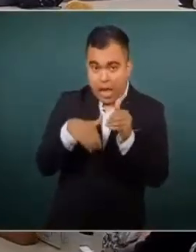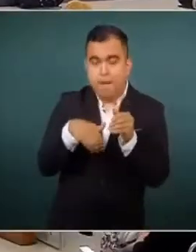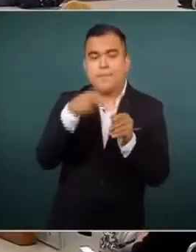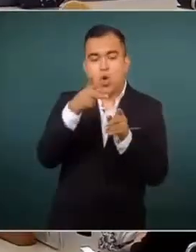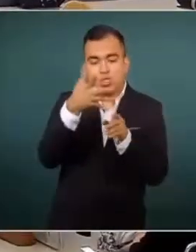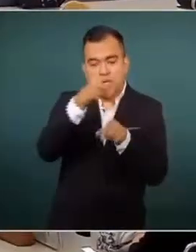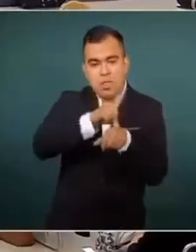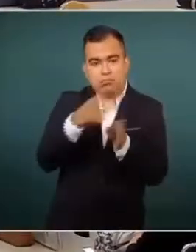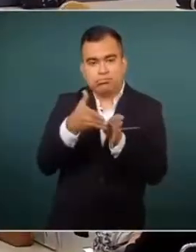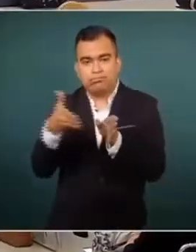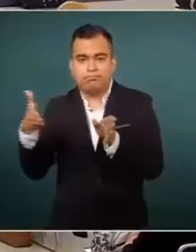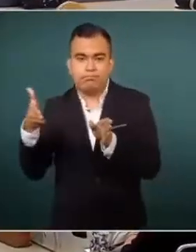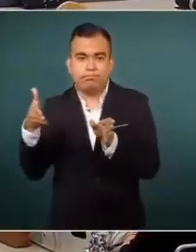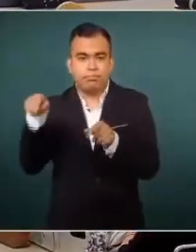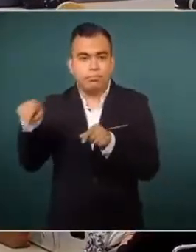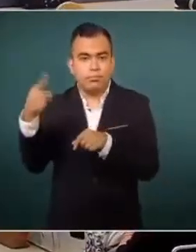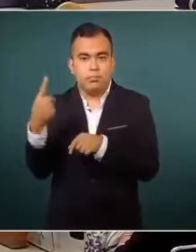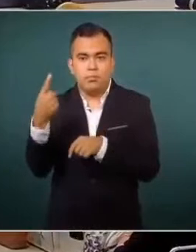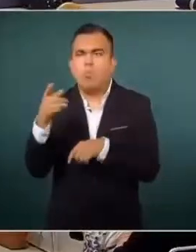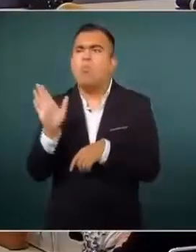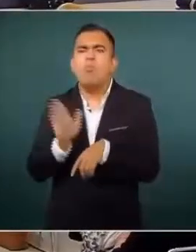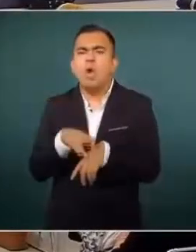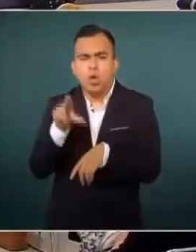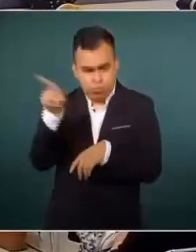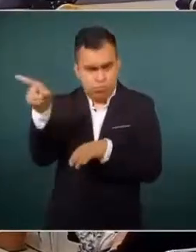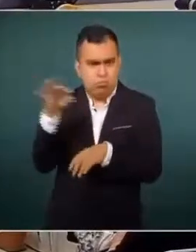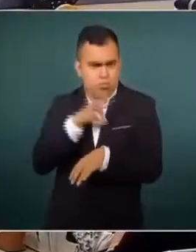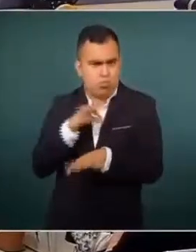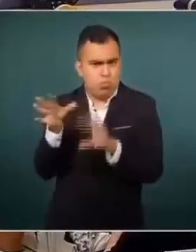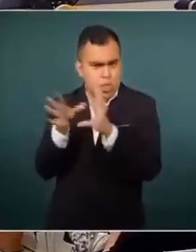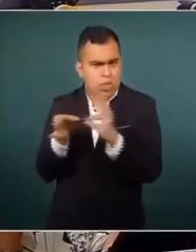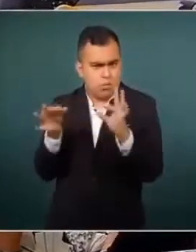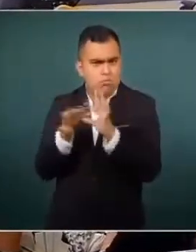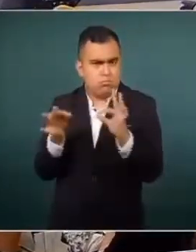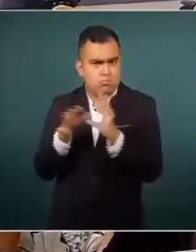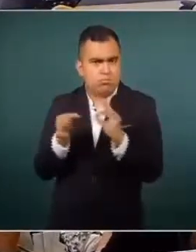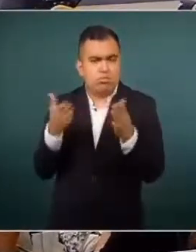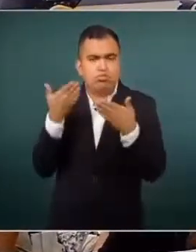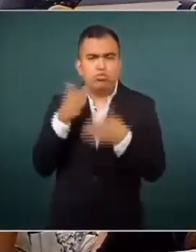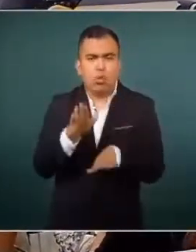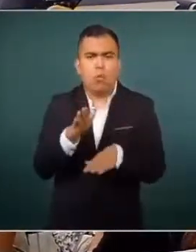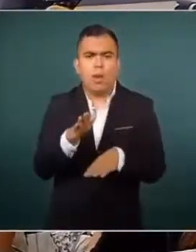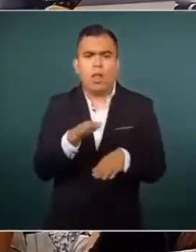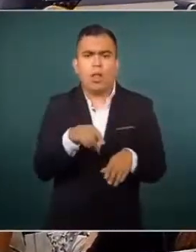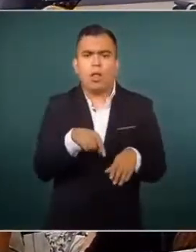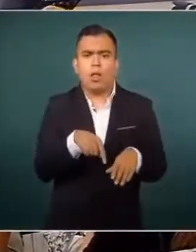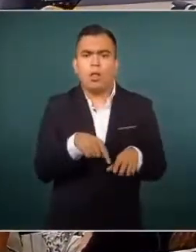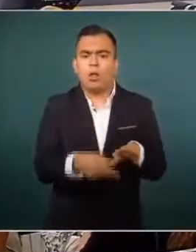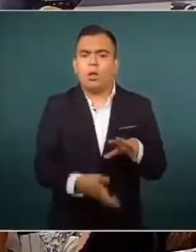sí. Entonces, ¿por qué, Enrique, no comentas lo de las fosas y